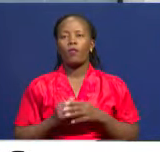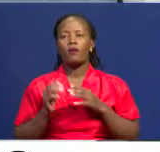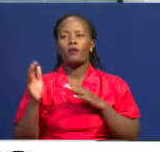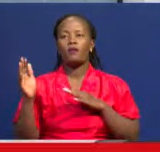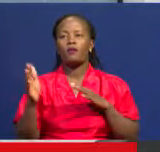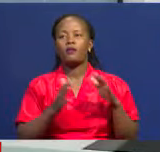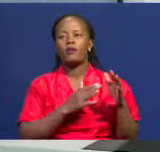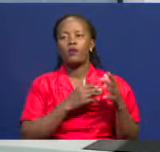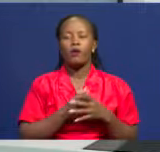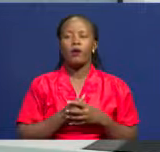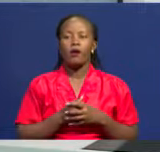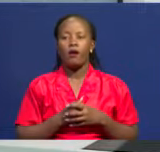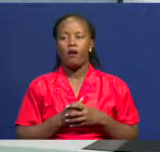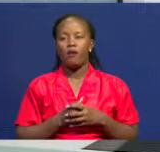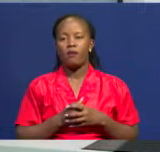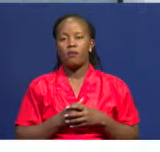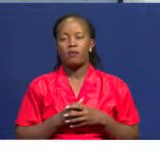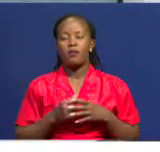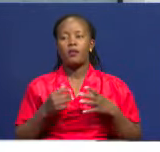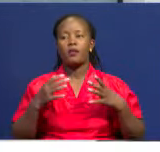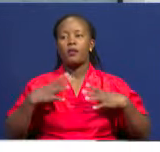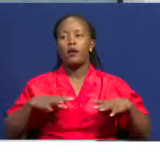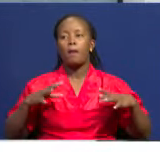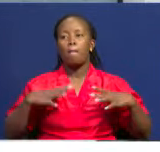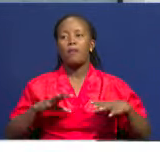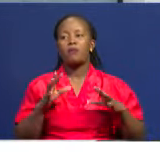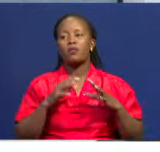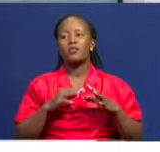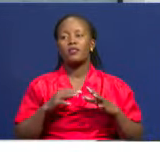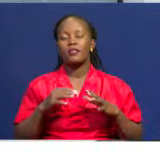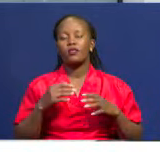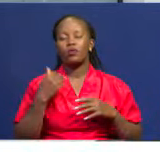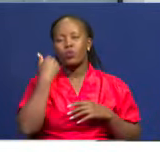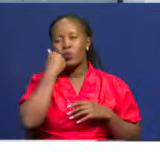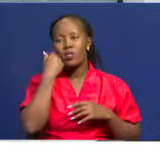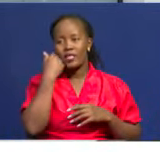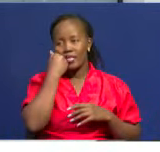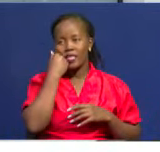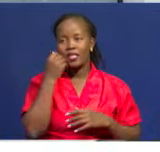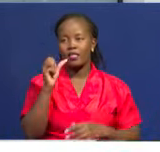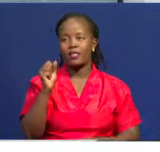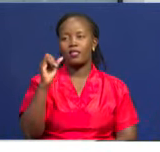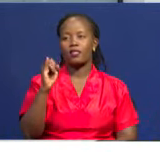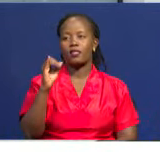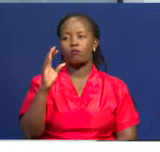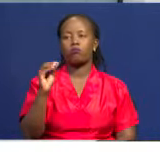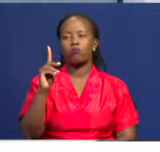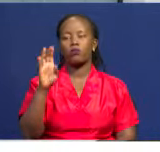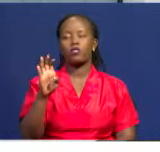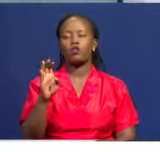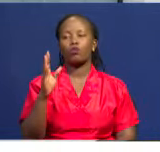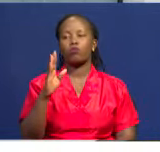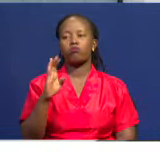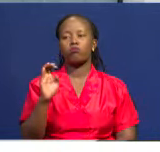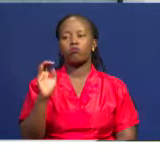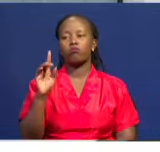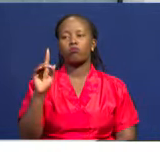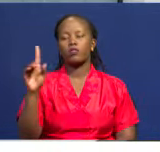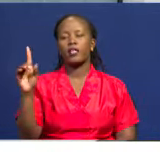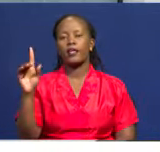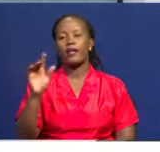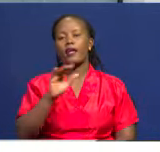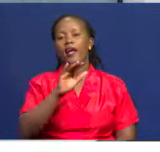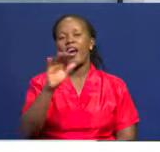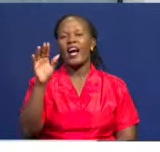Patients living with sickle cell in Homa Bay County are requesting the government to make medication more accessible